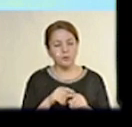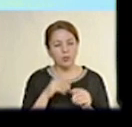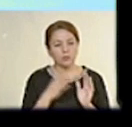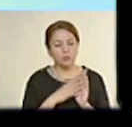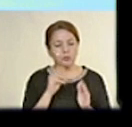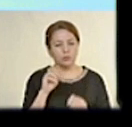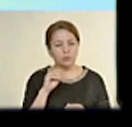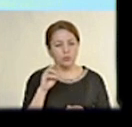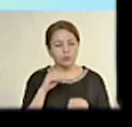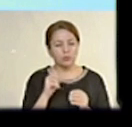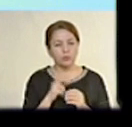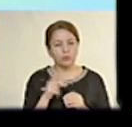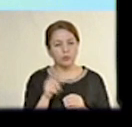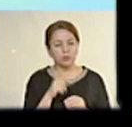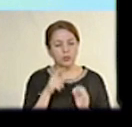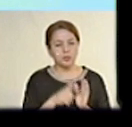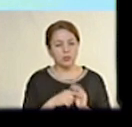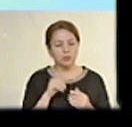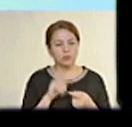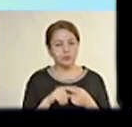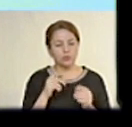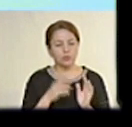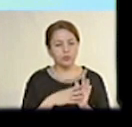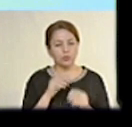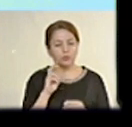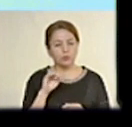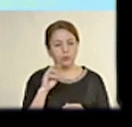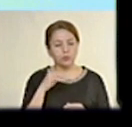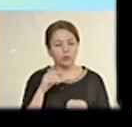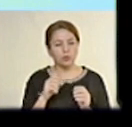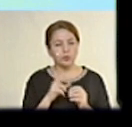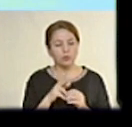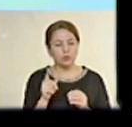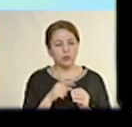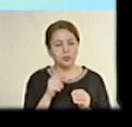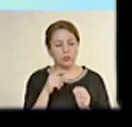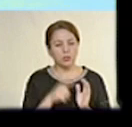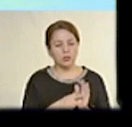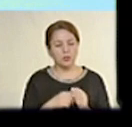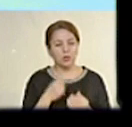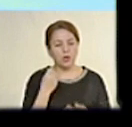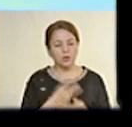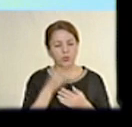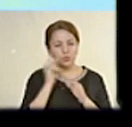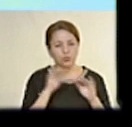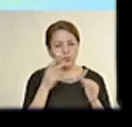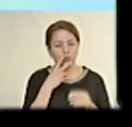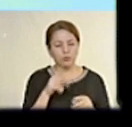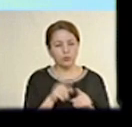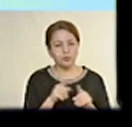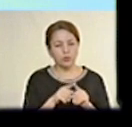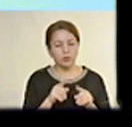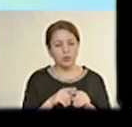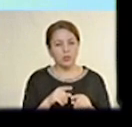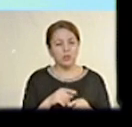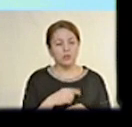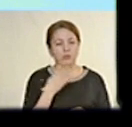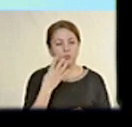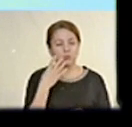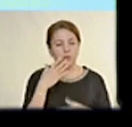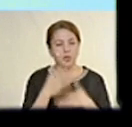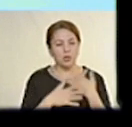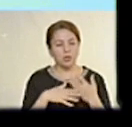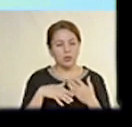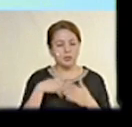dan 7 qo'shilgan 9.13 dan 7. Endi aziz o'quvchilar, ko'rib turganingizdek bizda 4 ta aralash